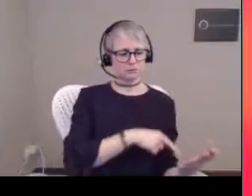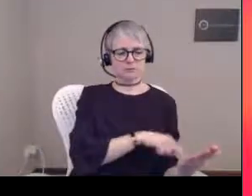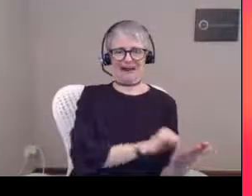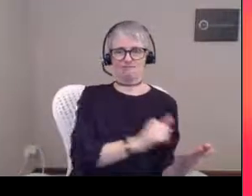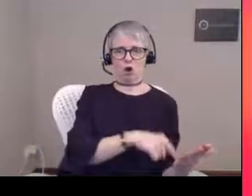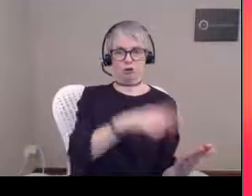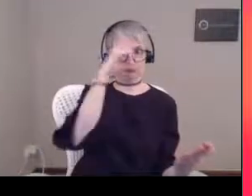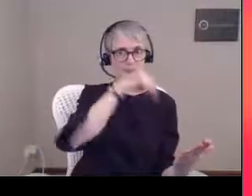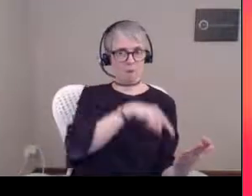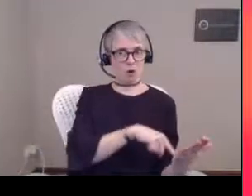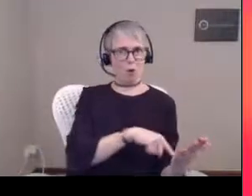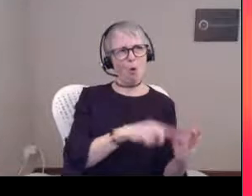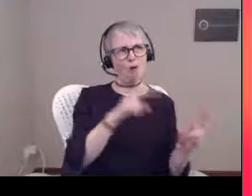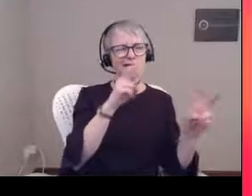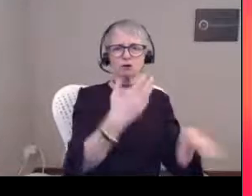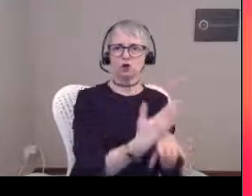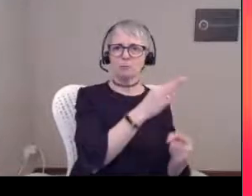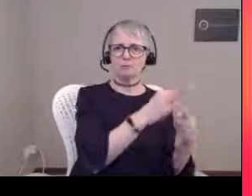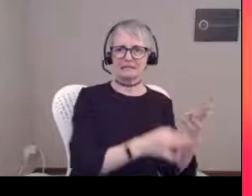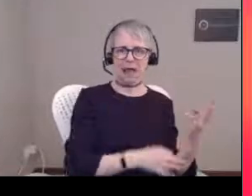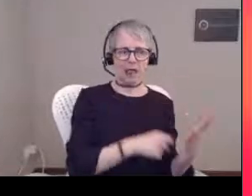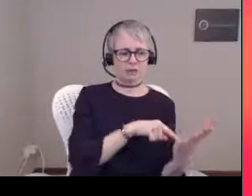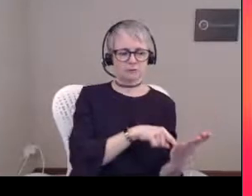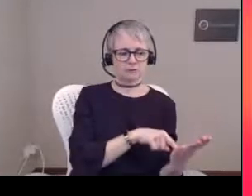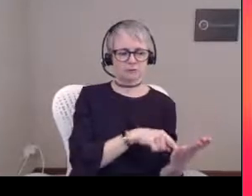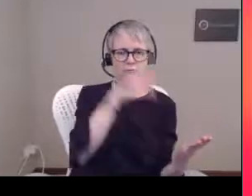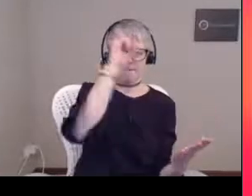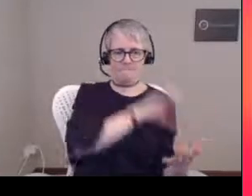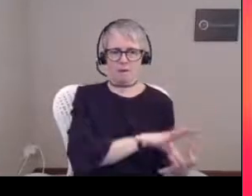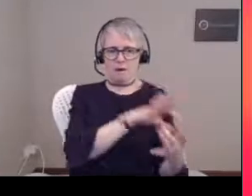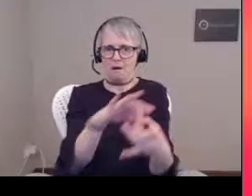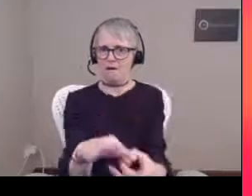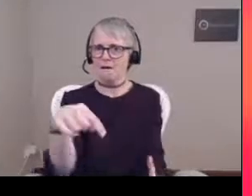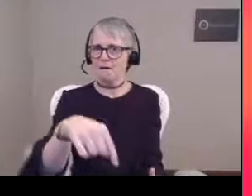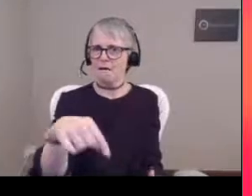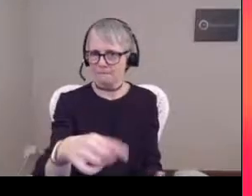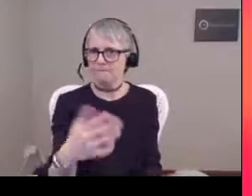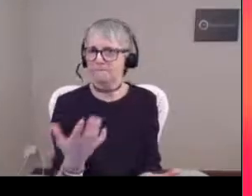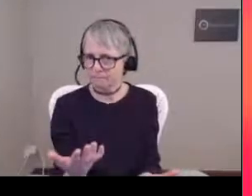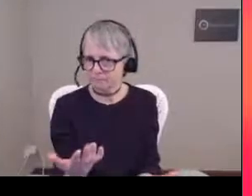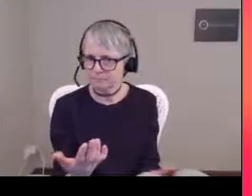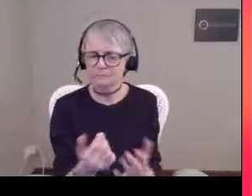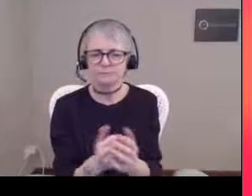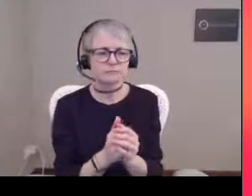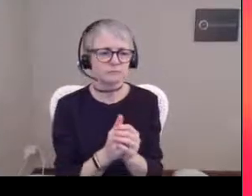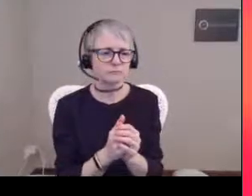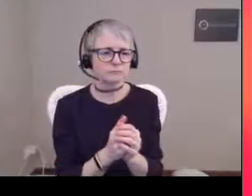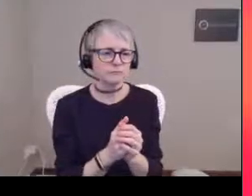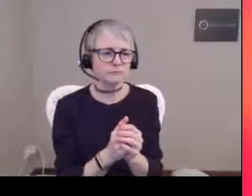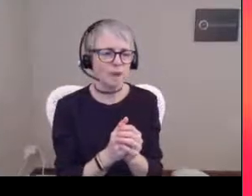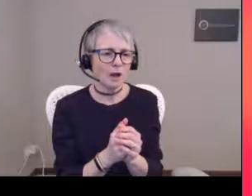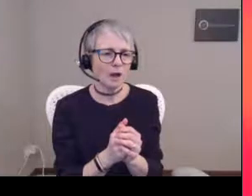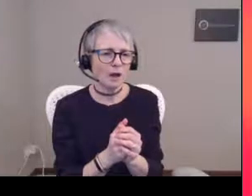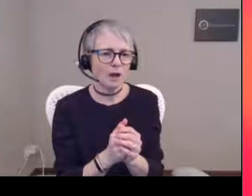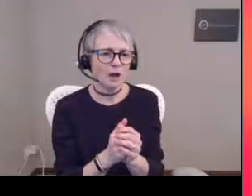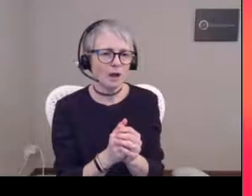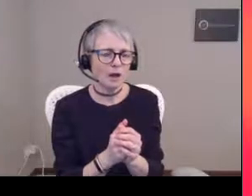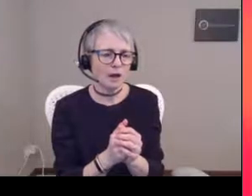how you would infuse that into your answers. Some people just take a literal response to to a question, where they might say,